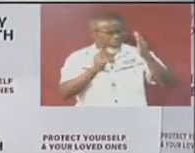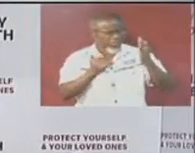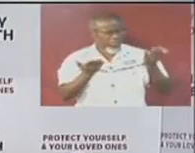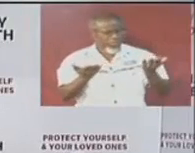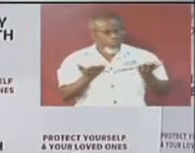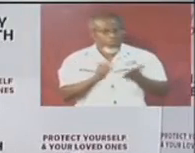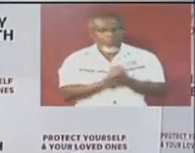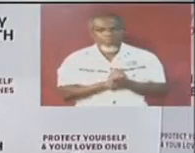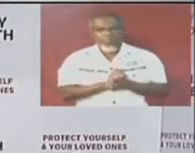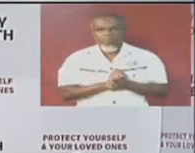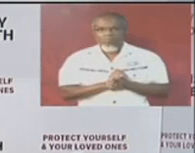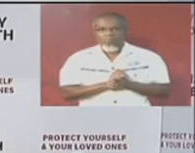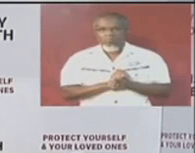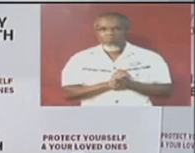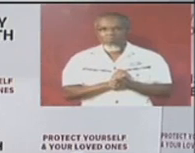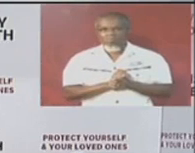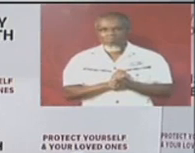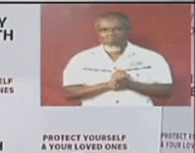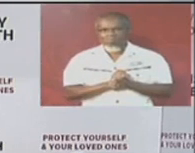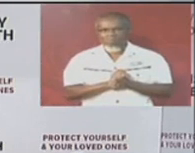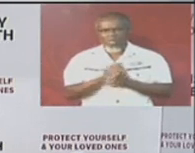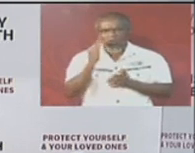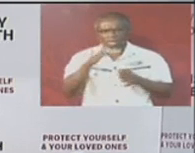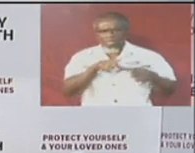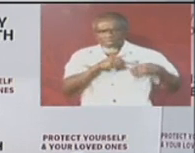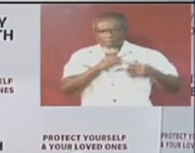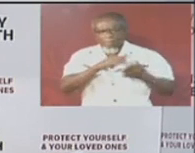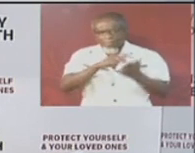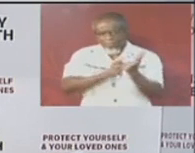the part of the first question, because